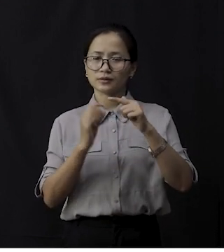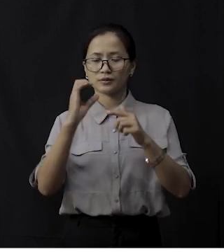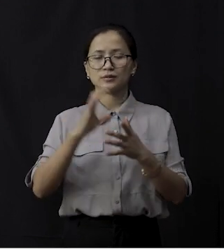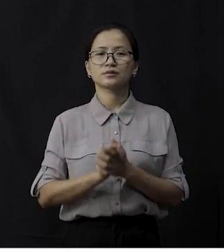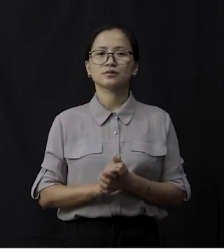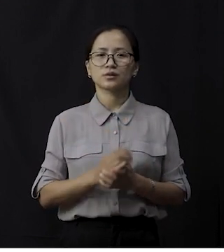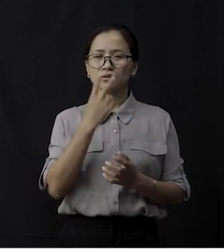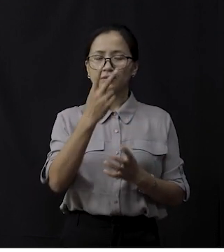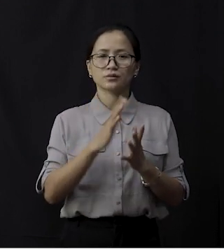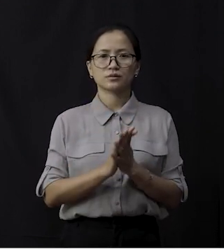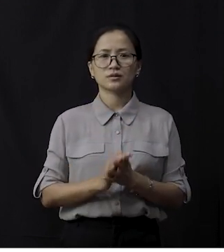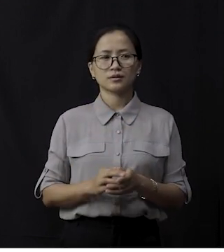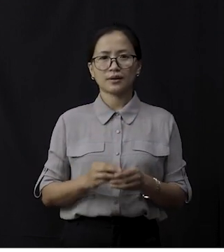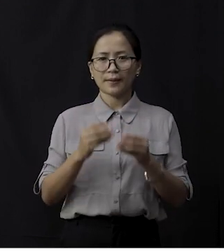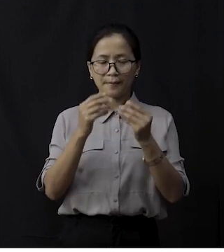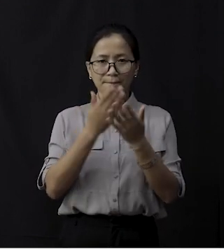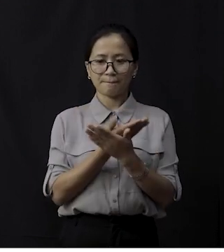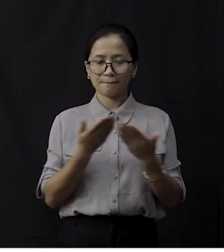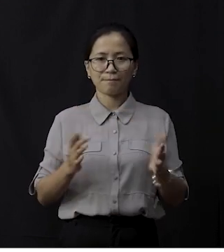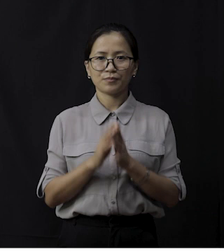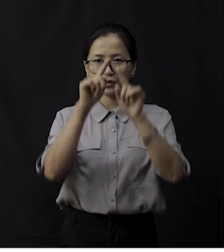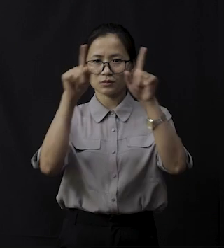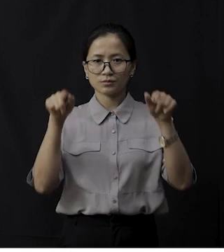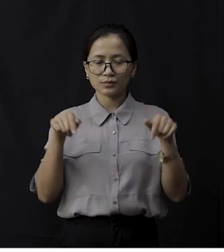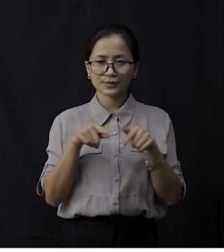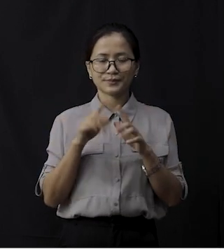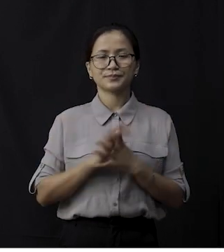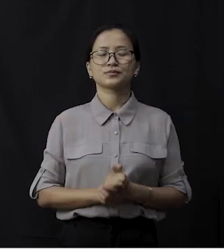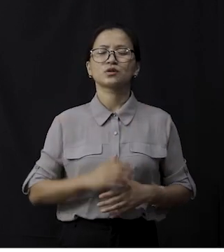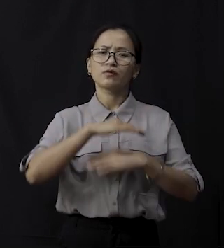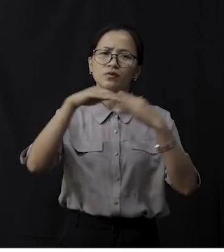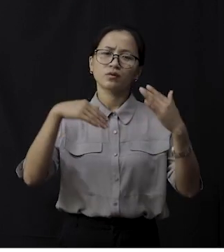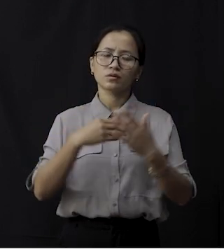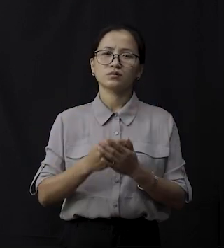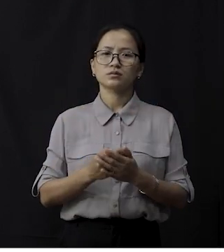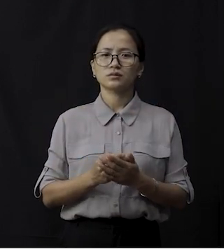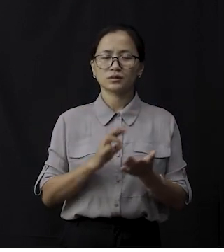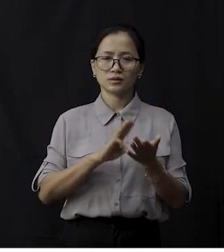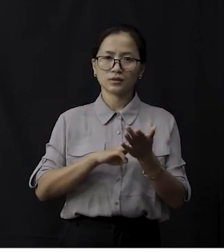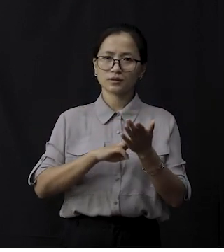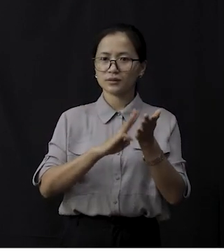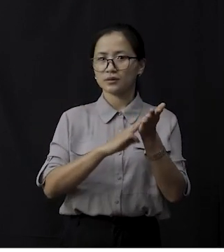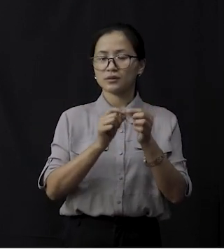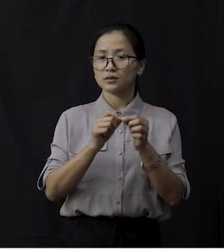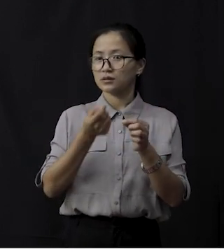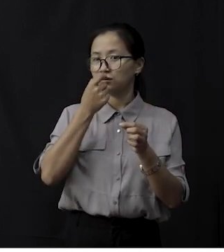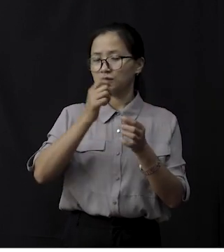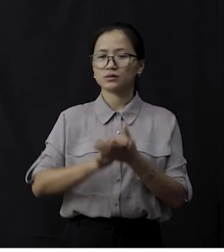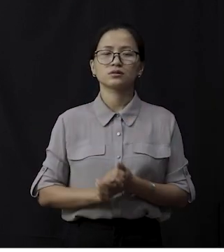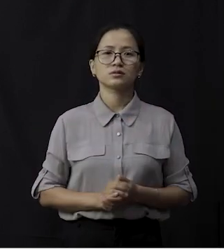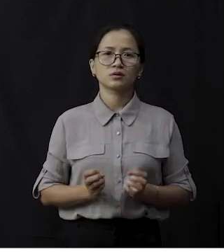Okay, so all the medicines, almost all the medicines you find in the pharmacy, just